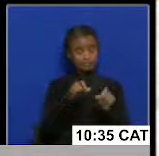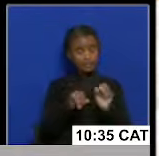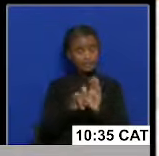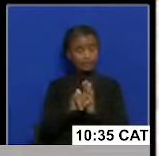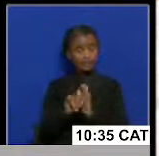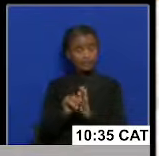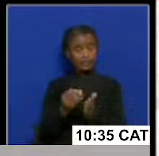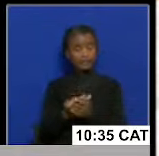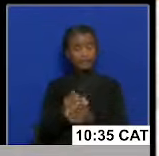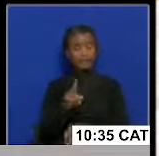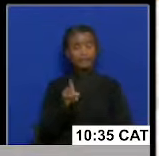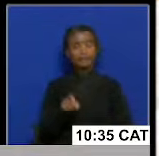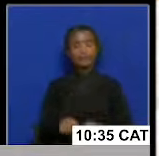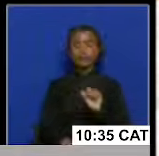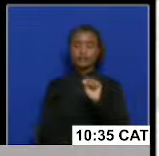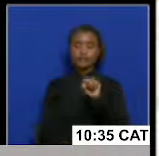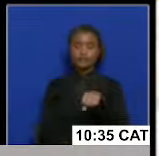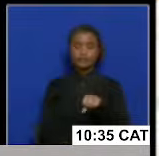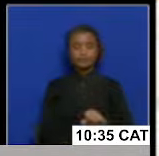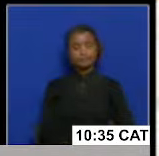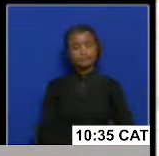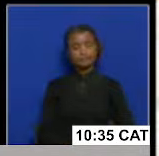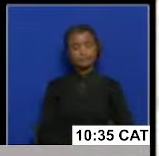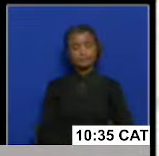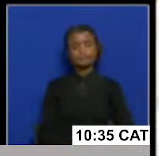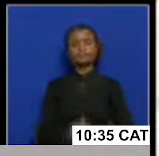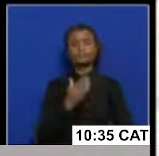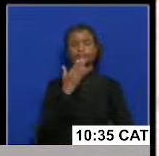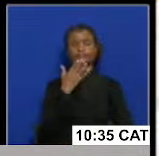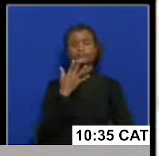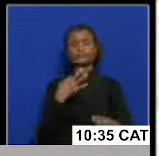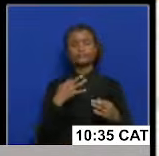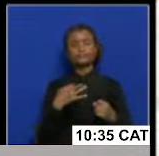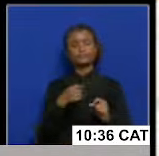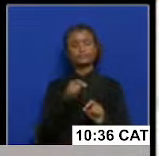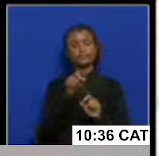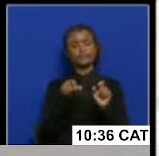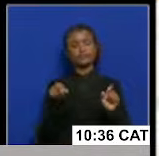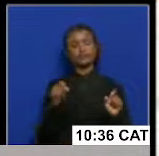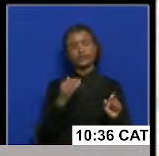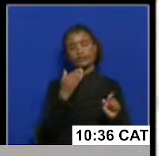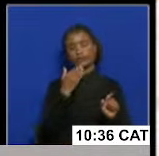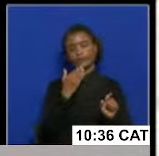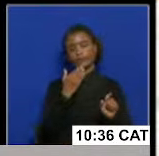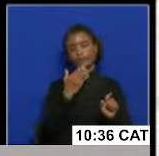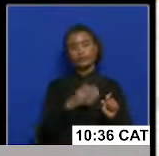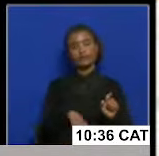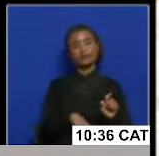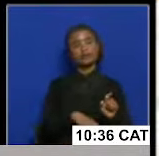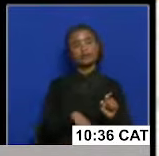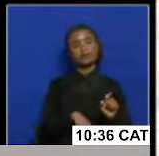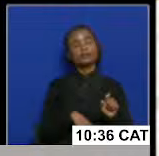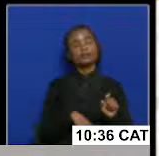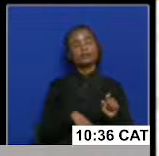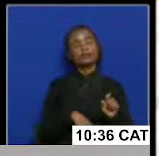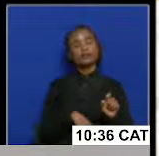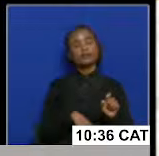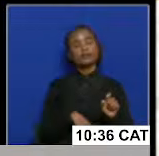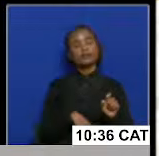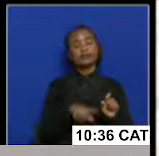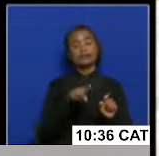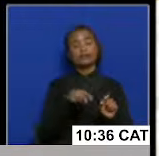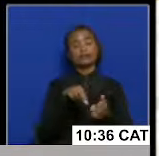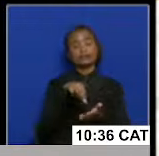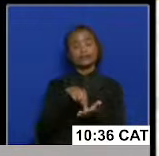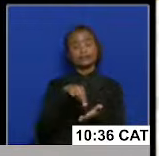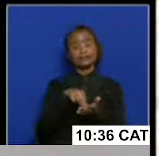can. Please do. The one, okay, the one standing in full uniform, it's